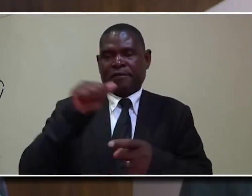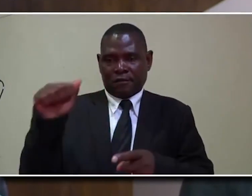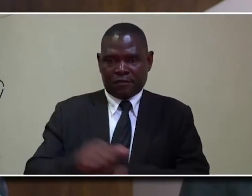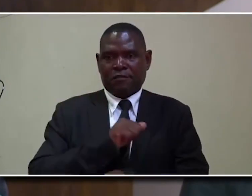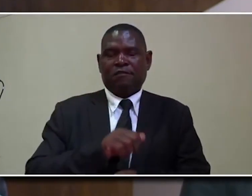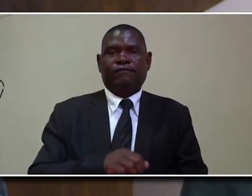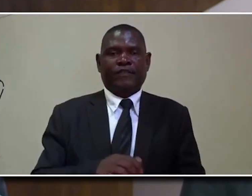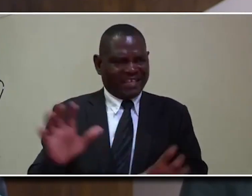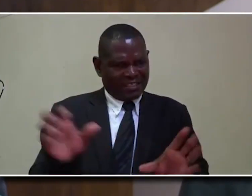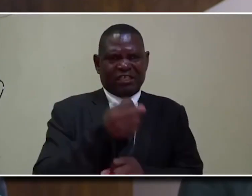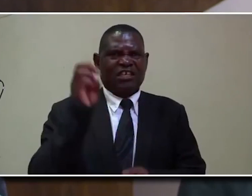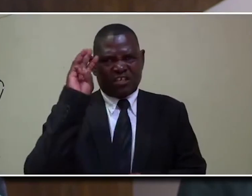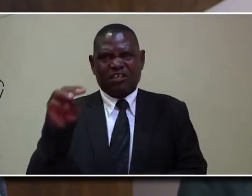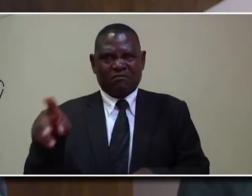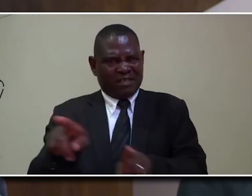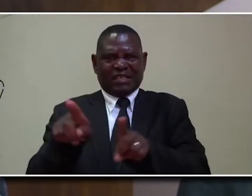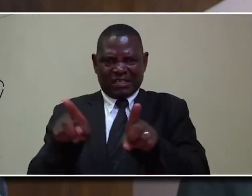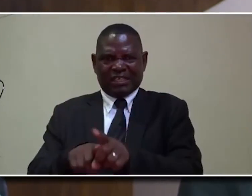Taking him as the standard in our